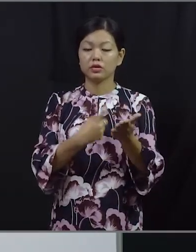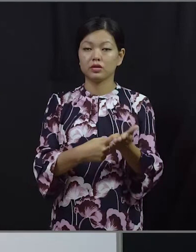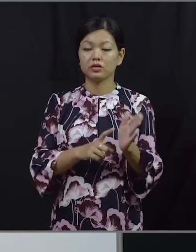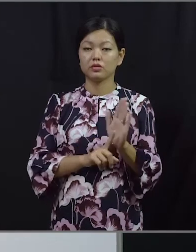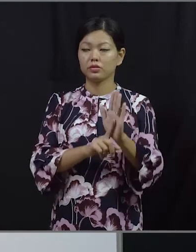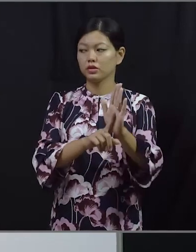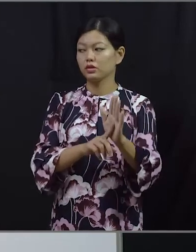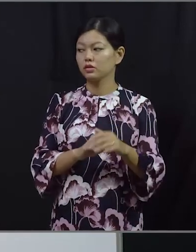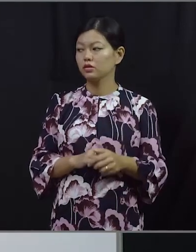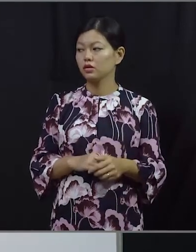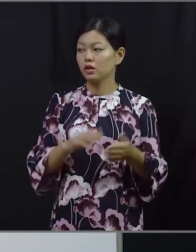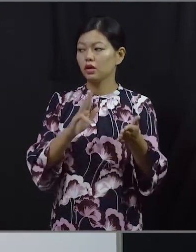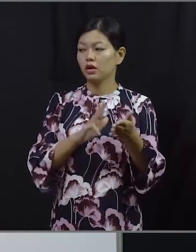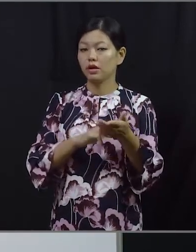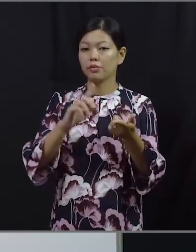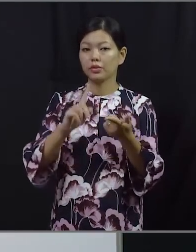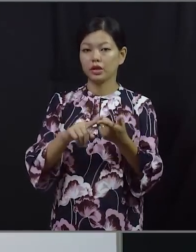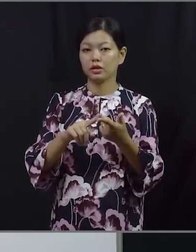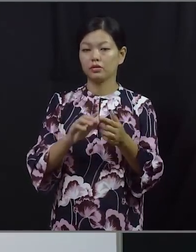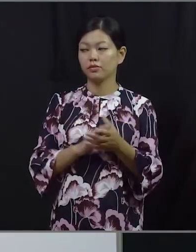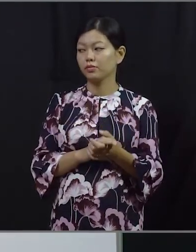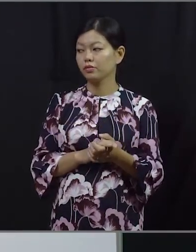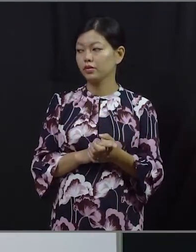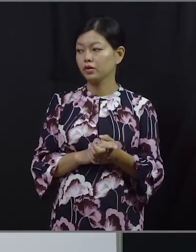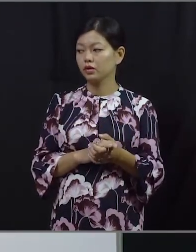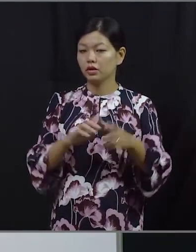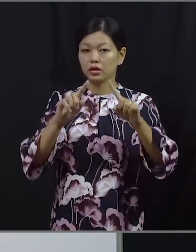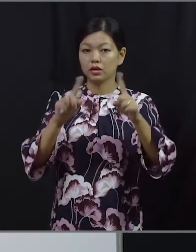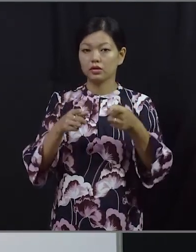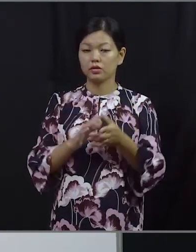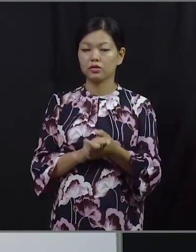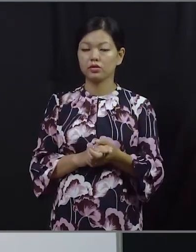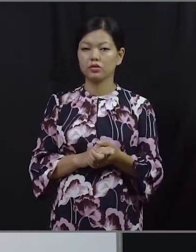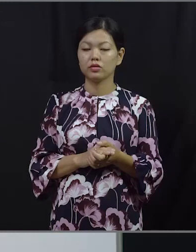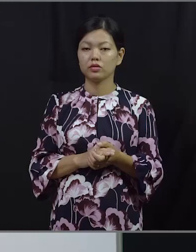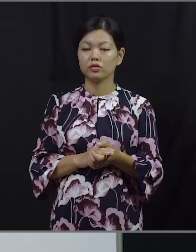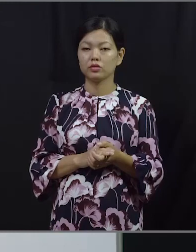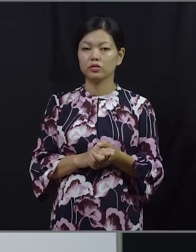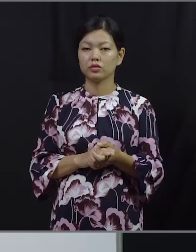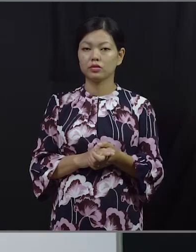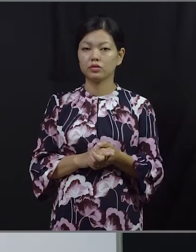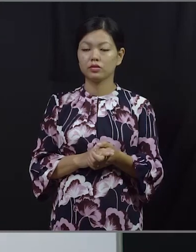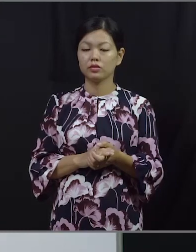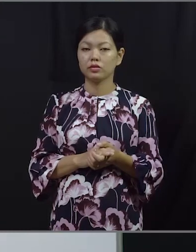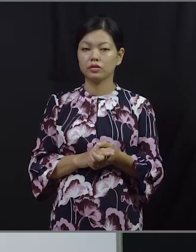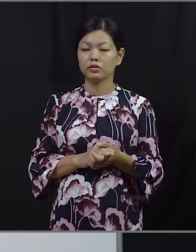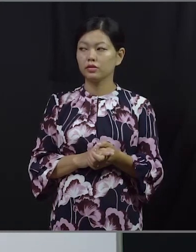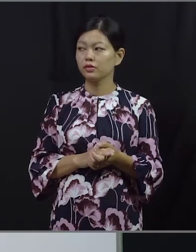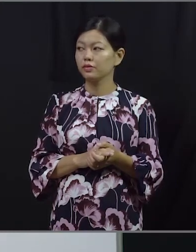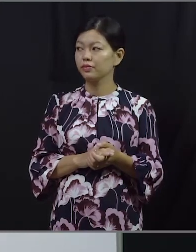lens, because size of the image divided by size of the object, into, again this is denoting the magnification for